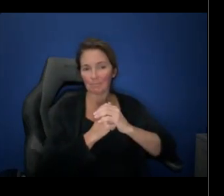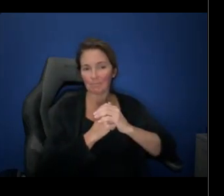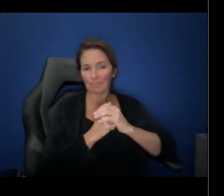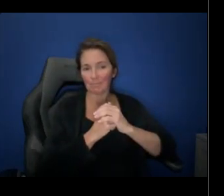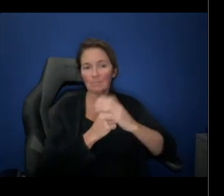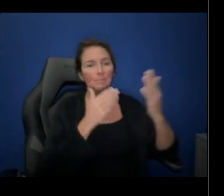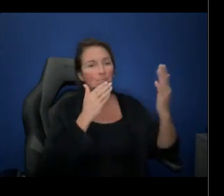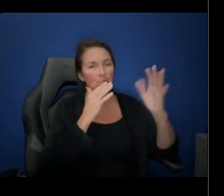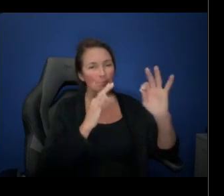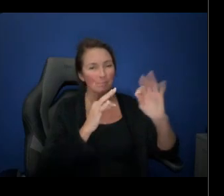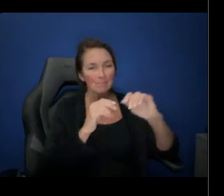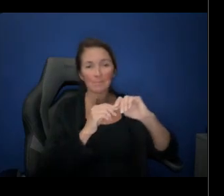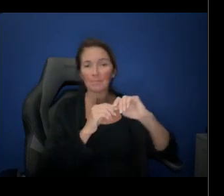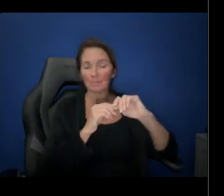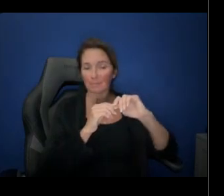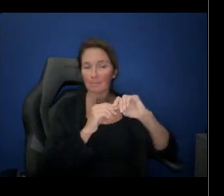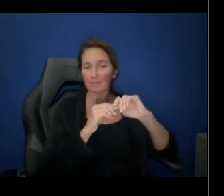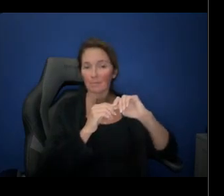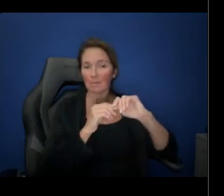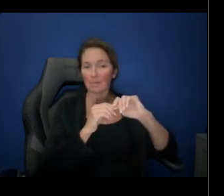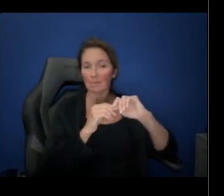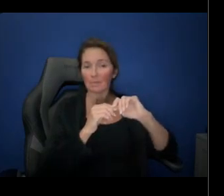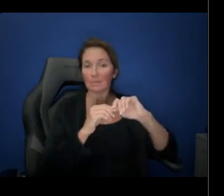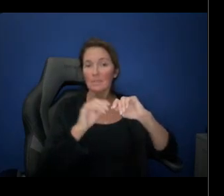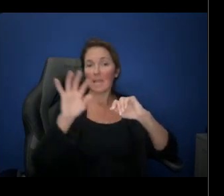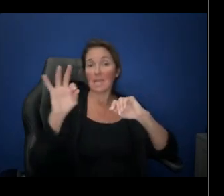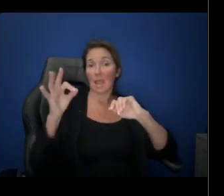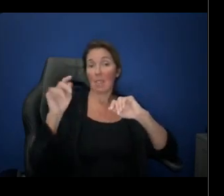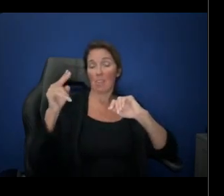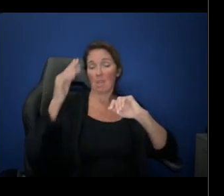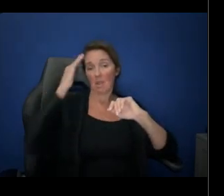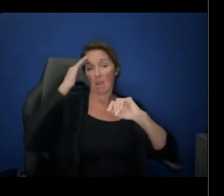Thanks, Crystal. For the 9th knowledge check,